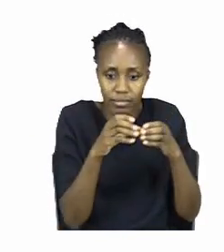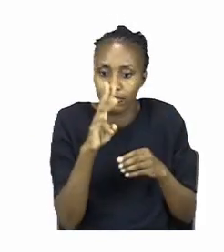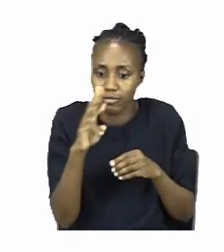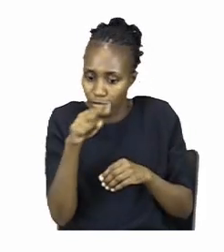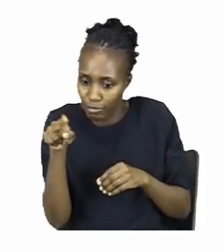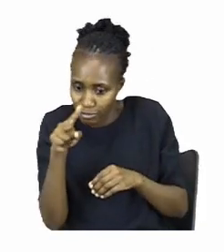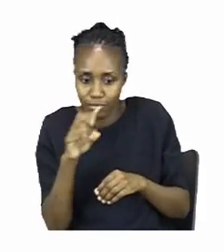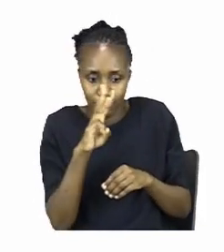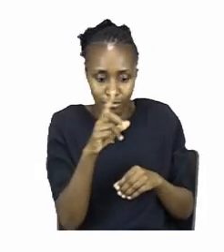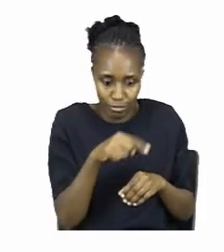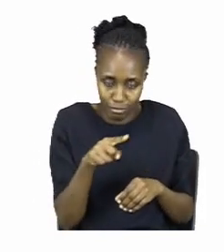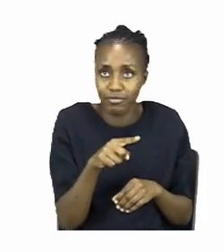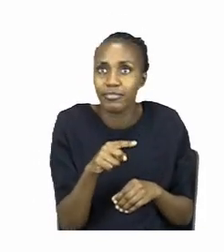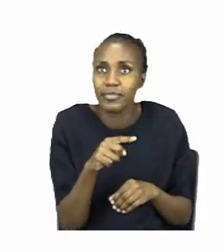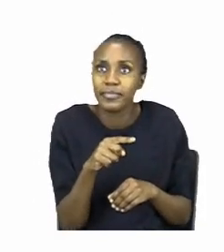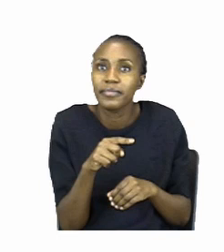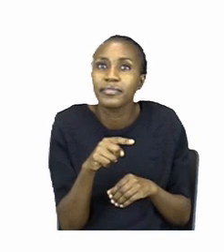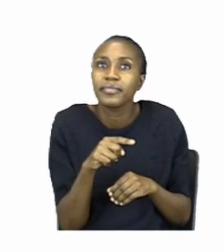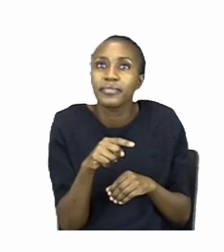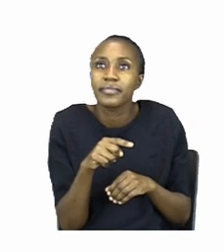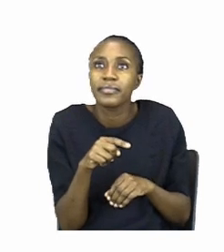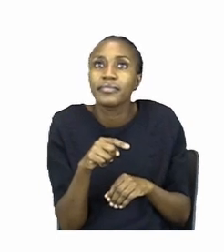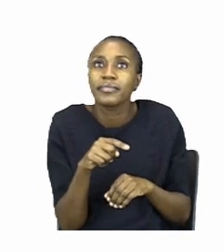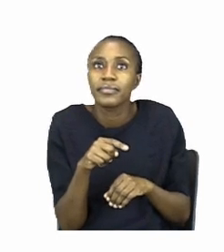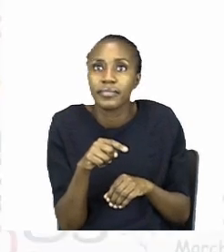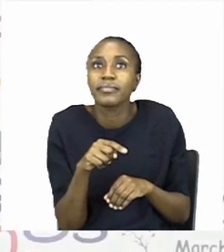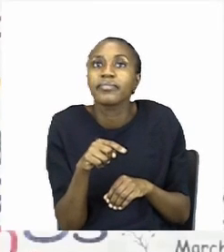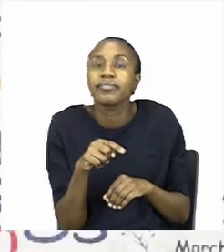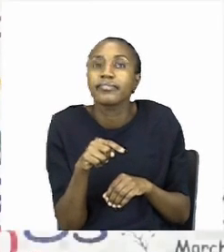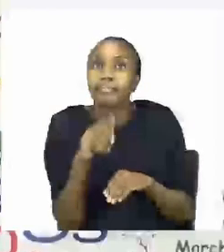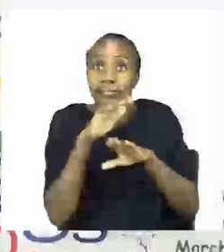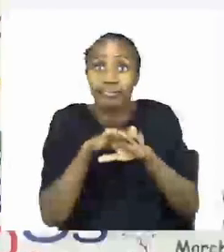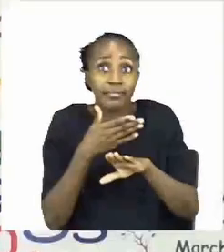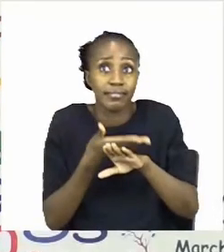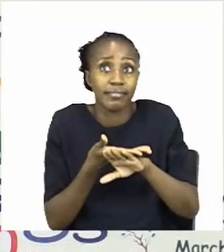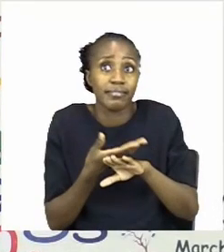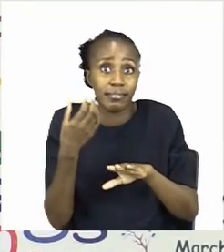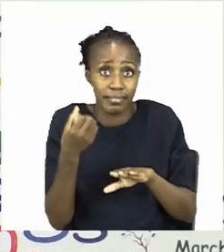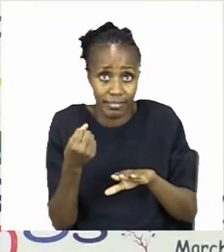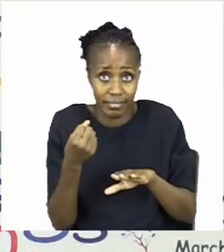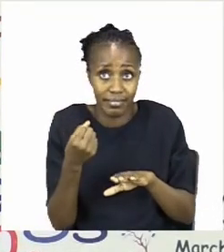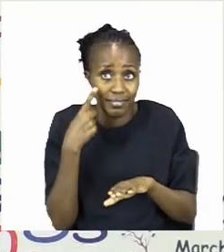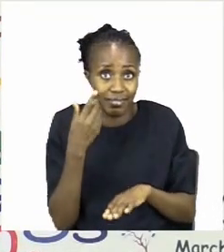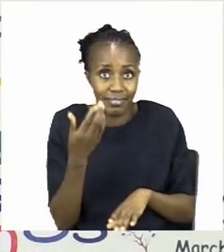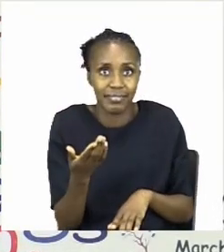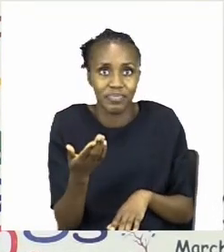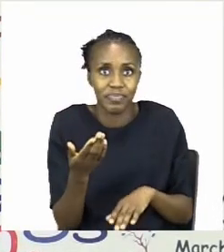groups of 3. Now on the board, I copied this example. So I want us to quickly have a